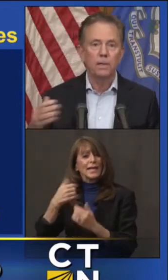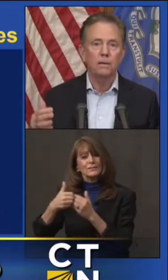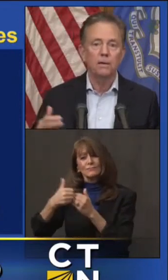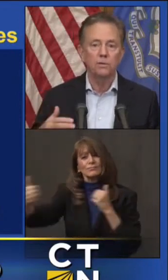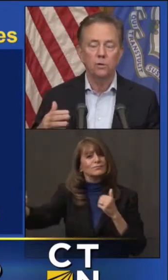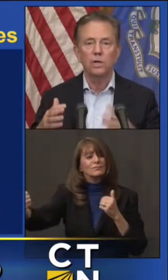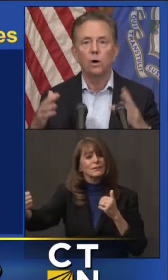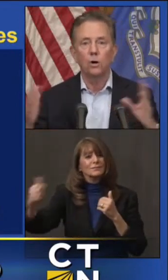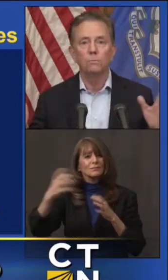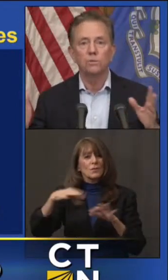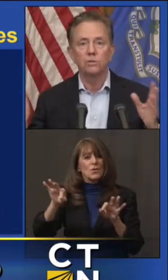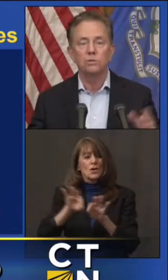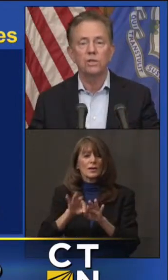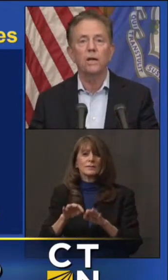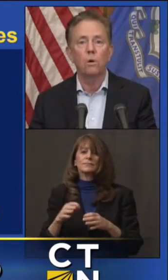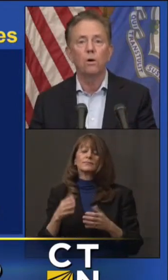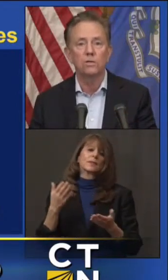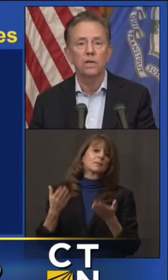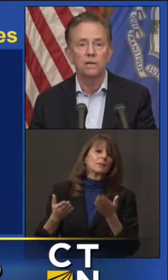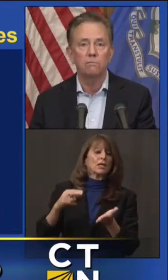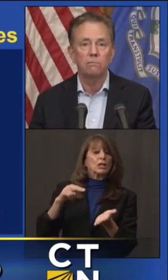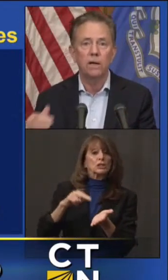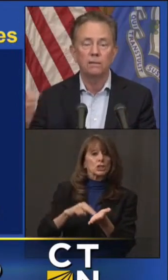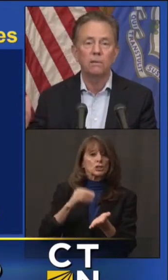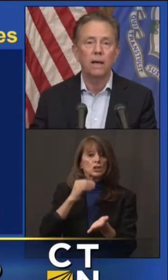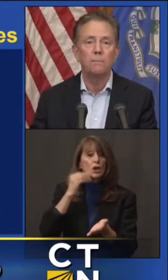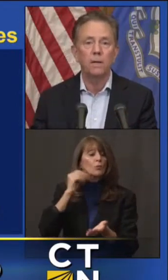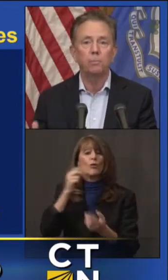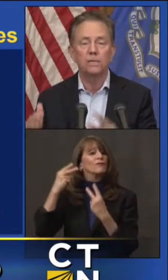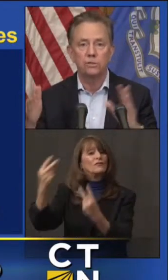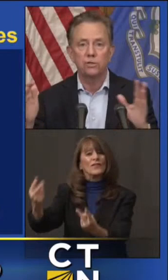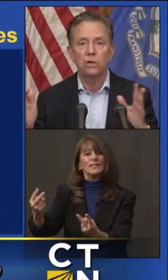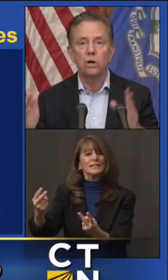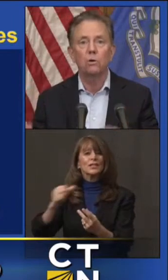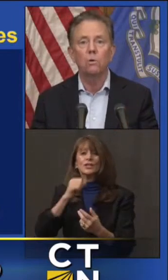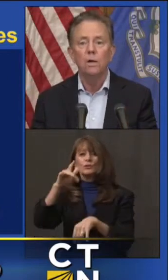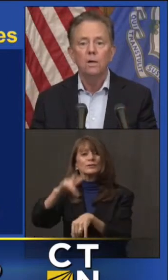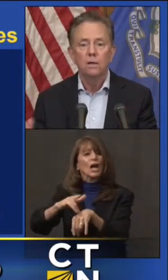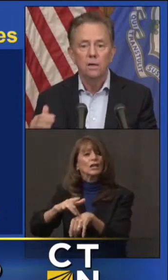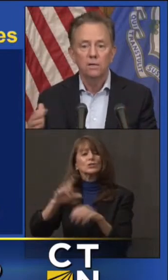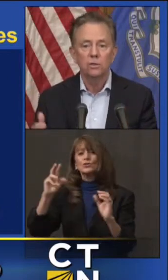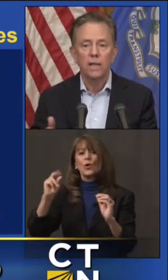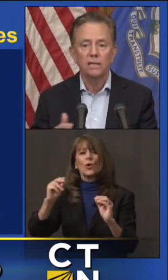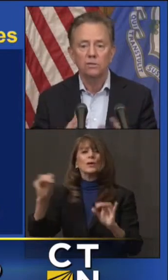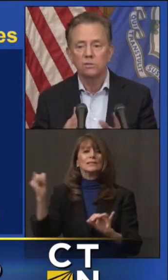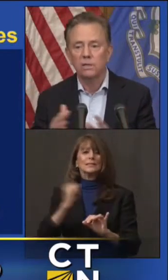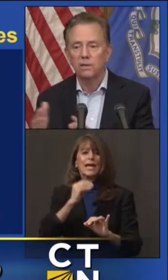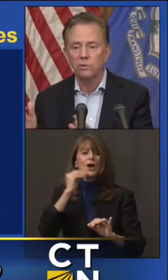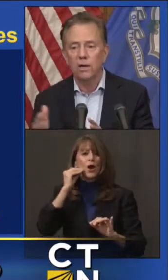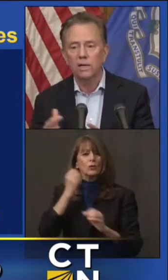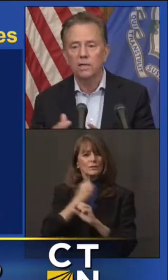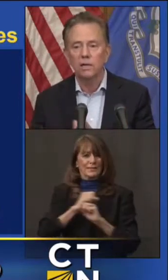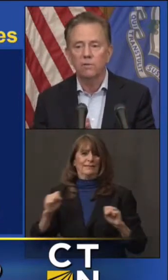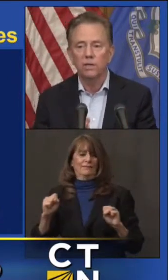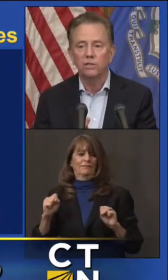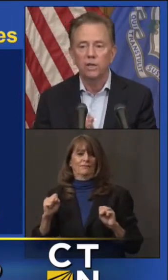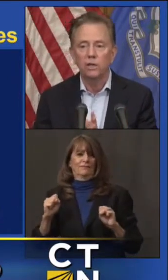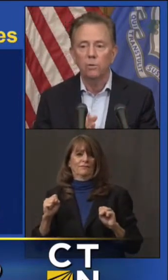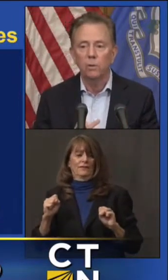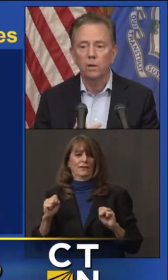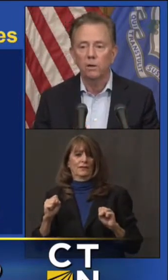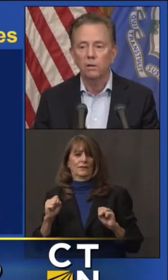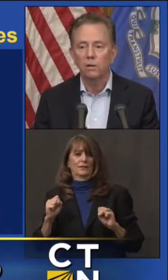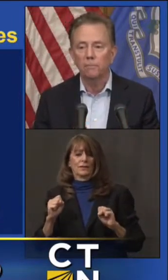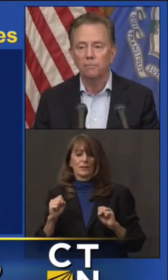Probably nursing homes, stay quarantined, not that many places to go. So that gives you an idea of the